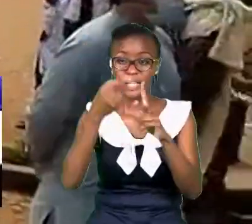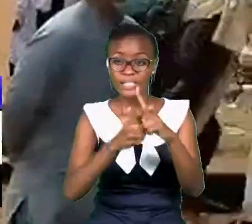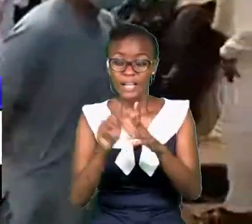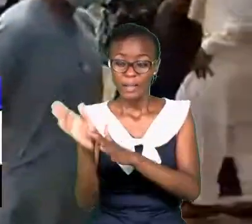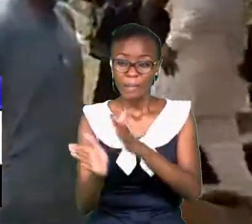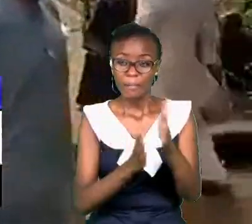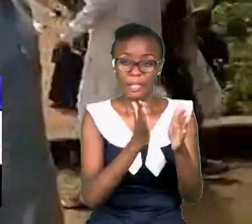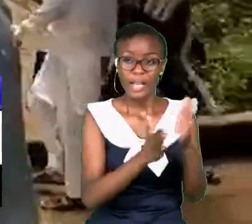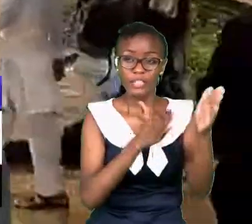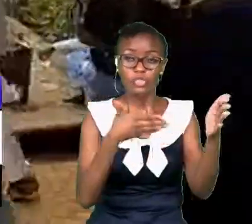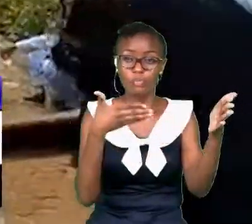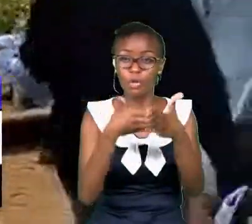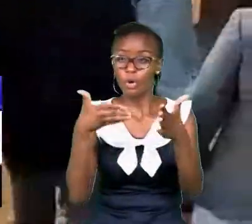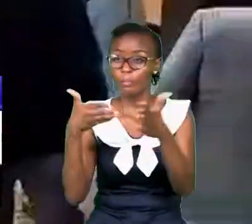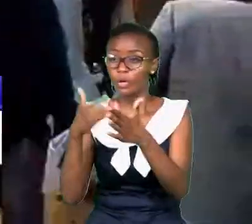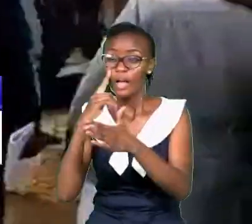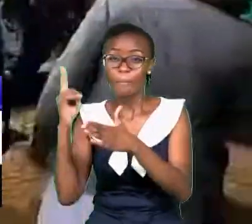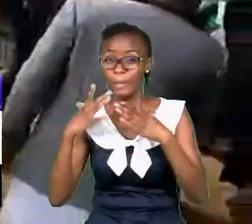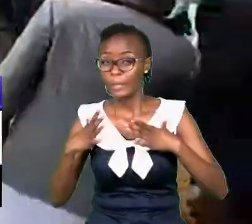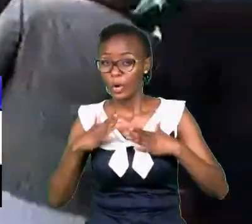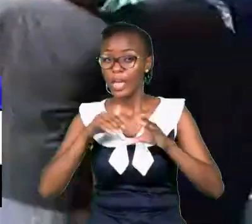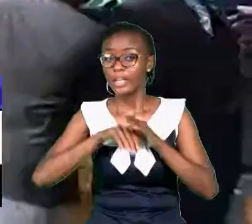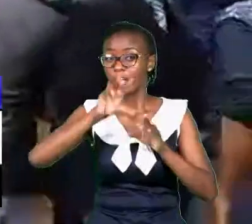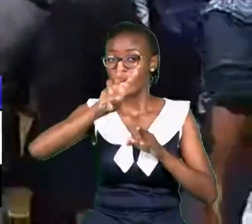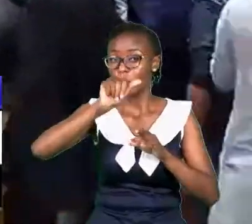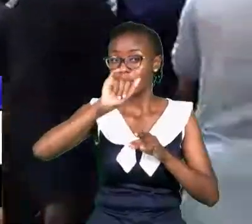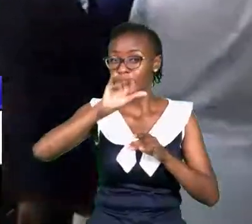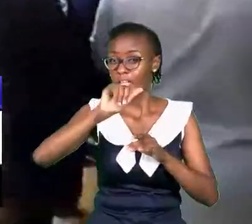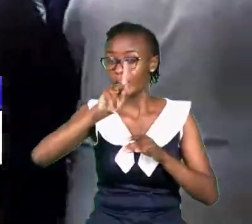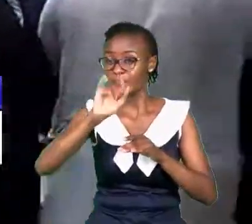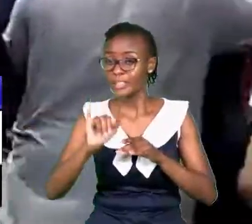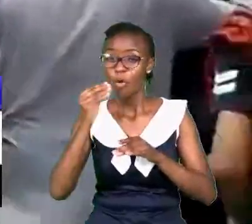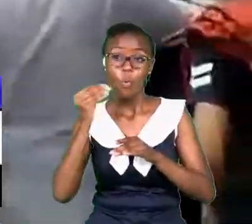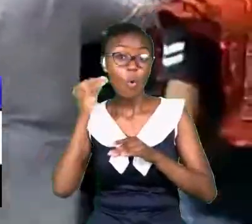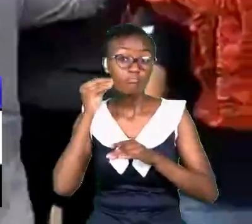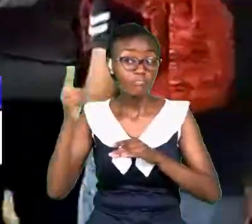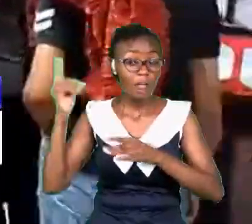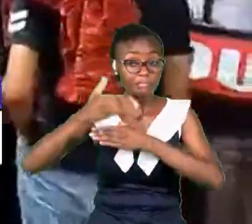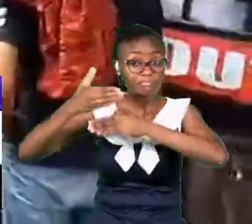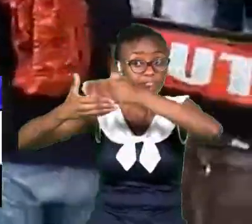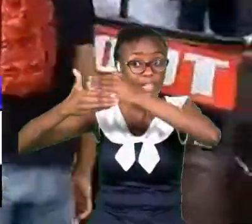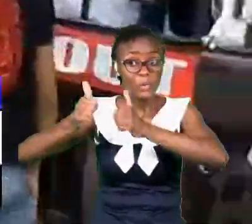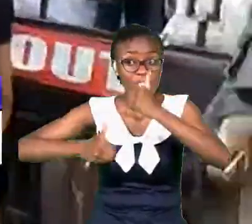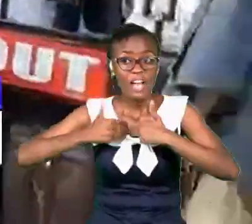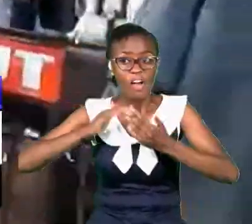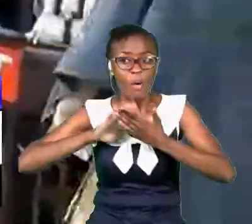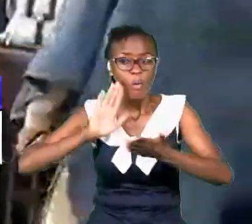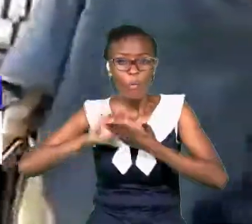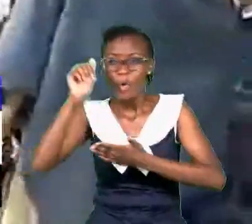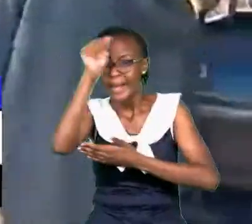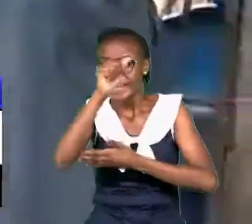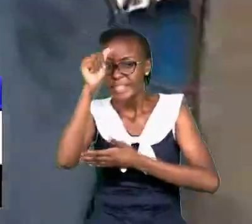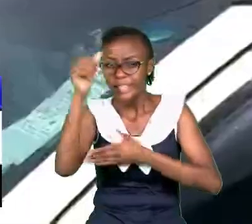foreigners at Waiyaki Real Gardens, located on Waiyaki Way, where it is believed a huge number of Asians were